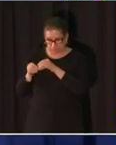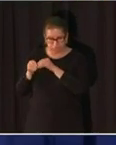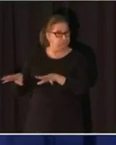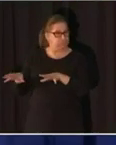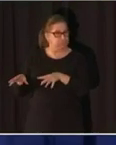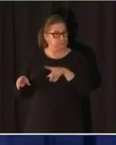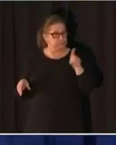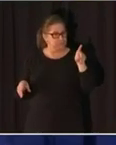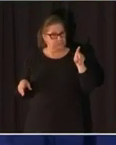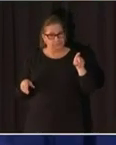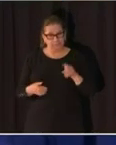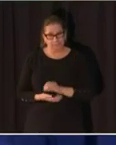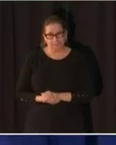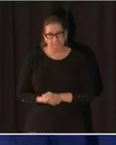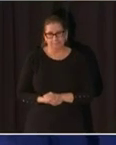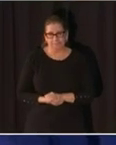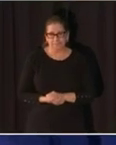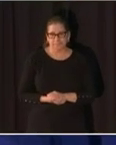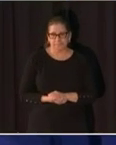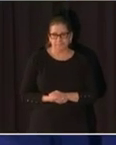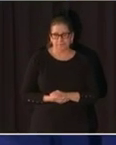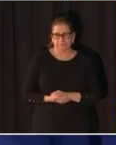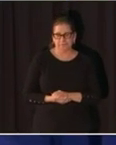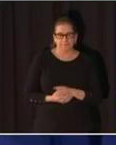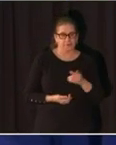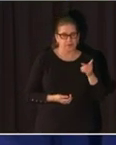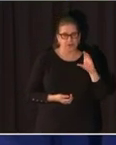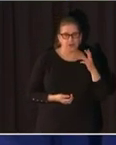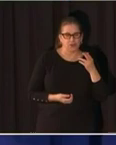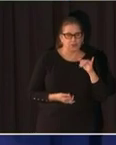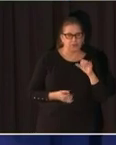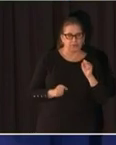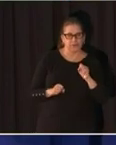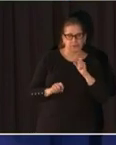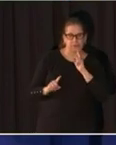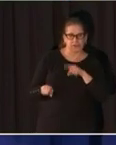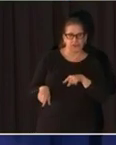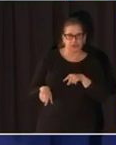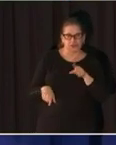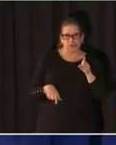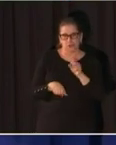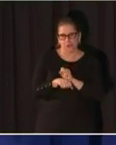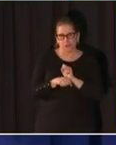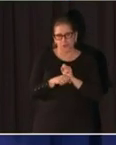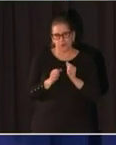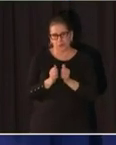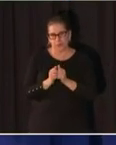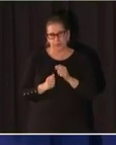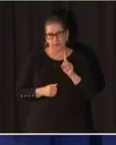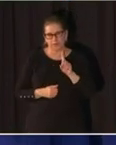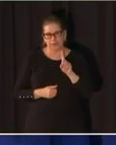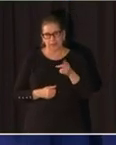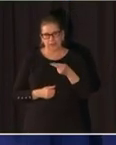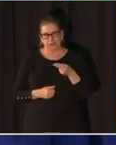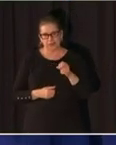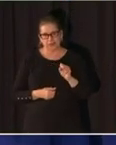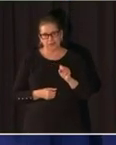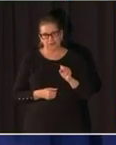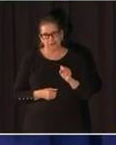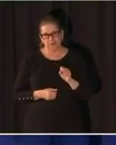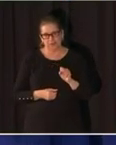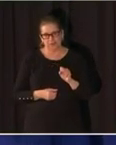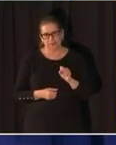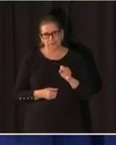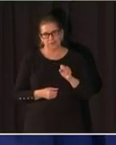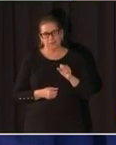operations branch, who is working very closely with DHS and Laura Zeilinger and her